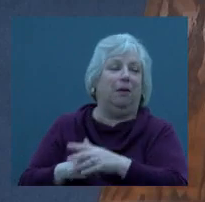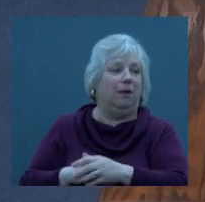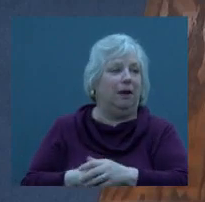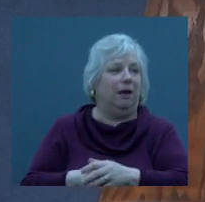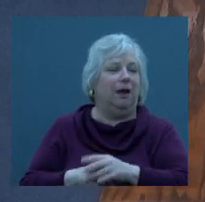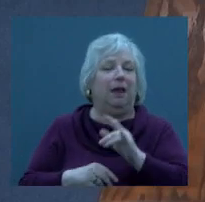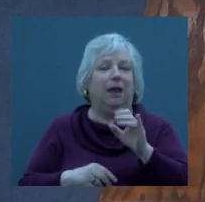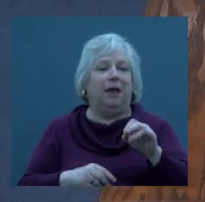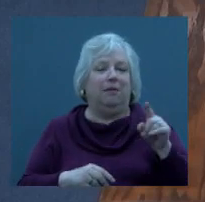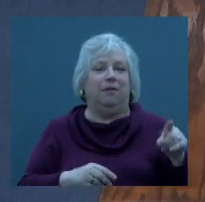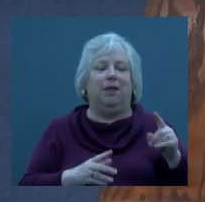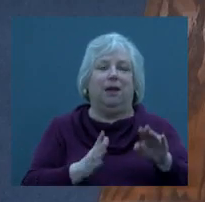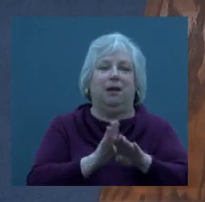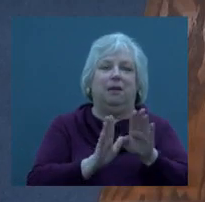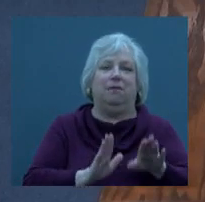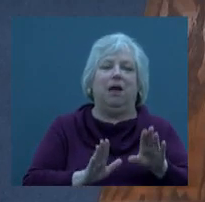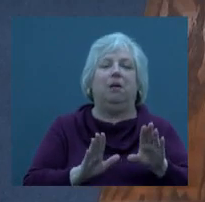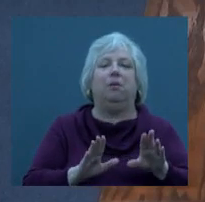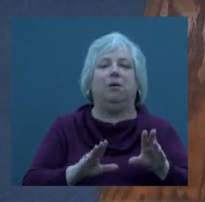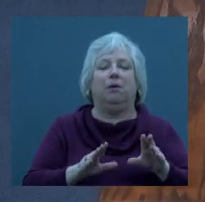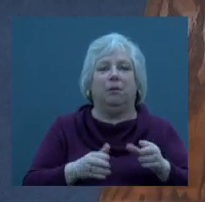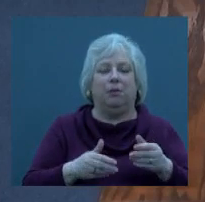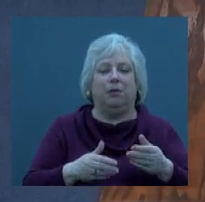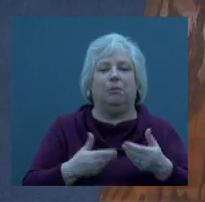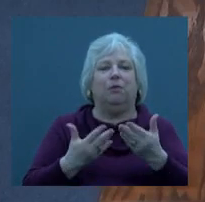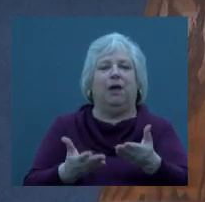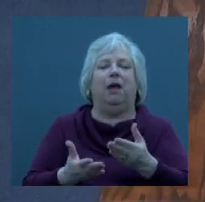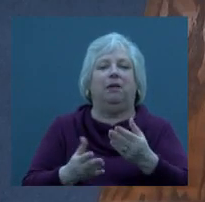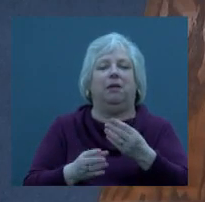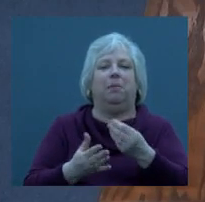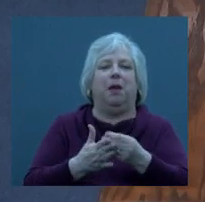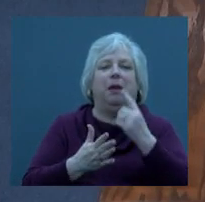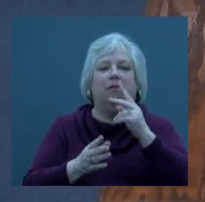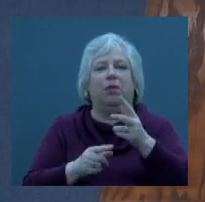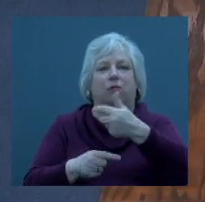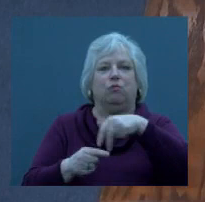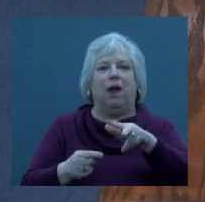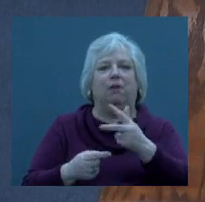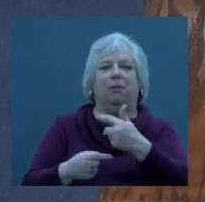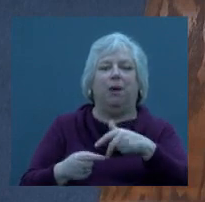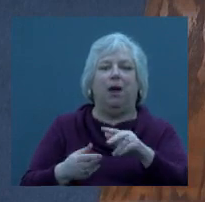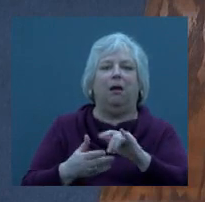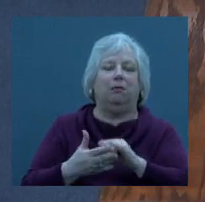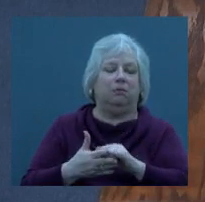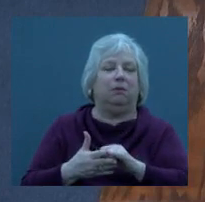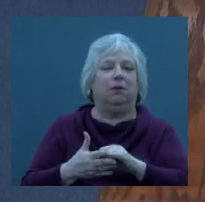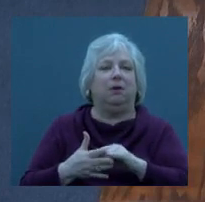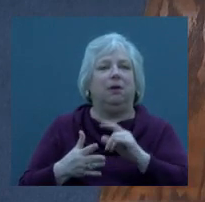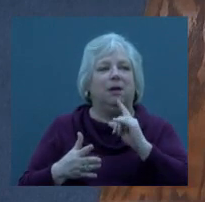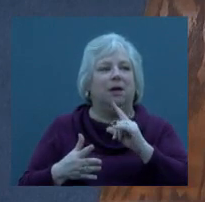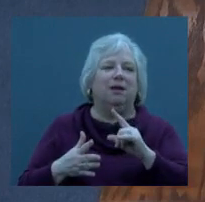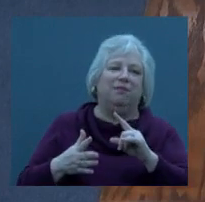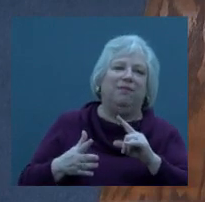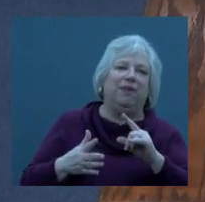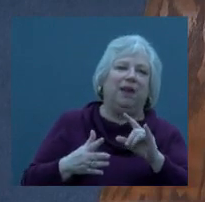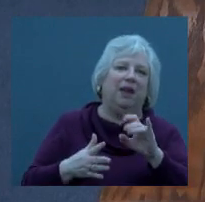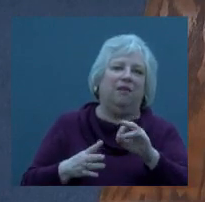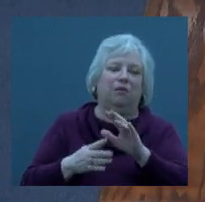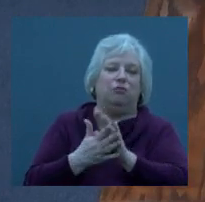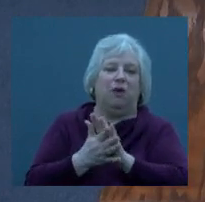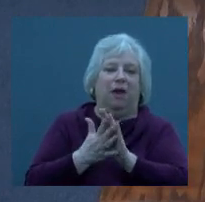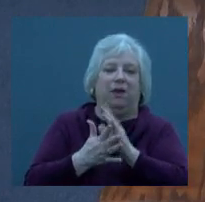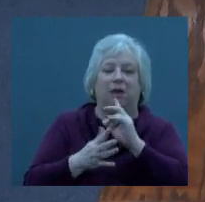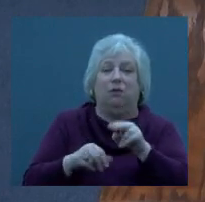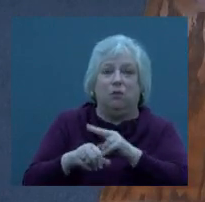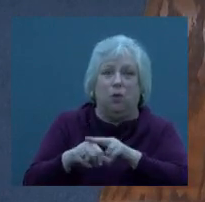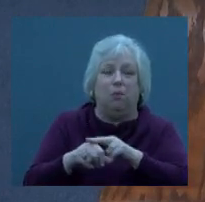money for the roundabout, Bowman has the right of way. And roundabouts work when traffic is intermittent or normal,